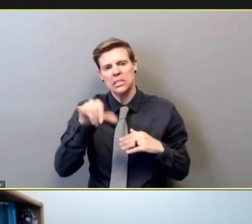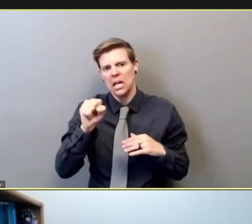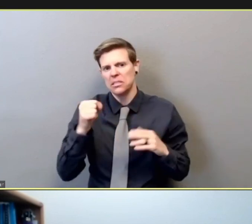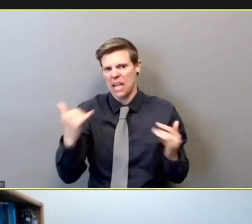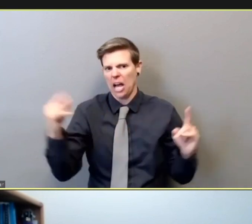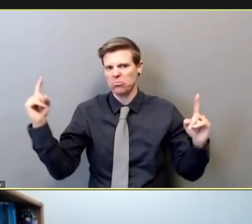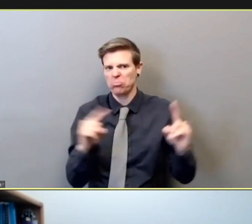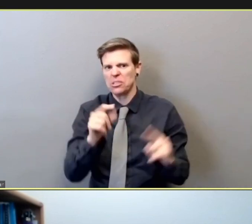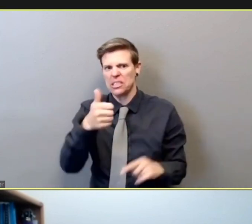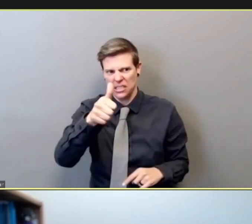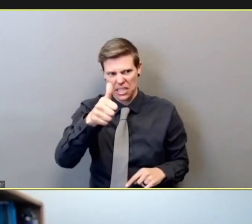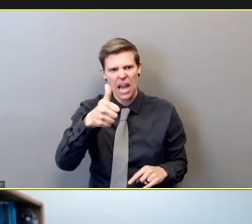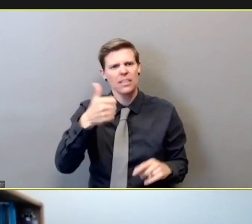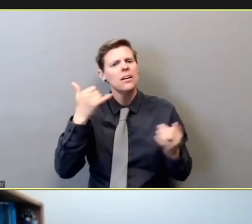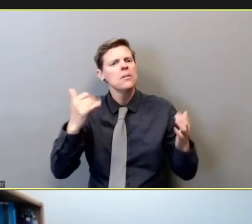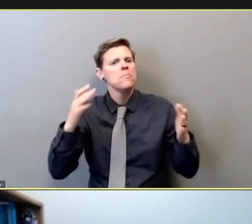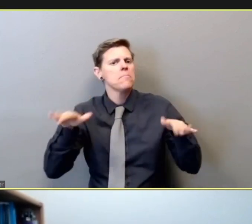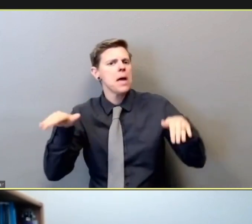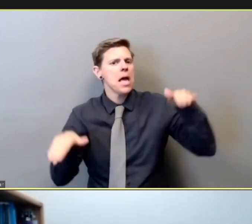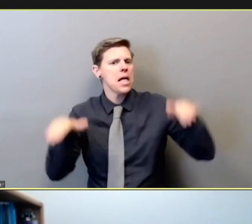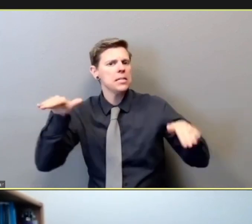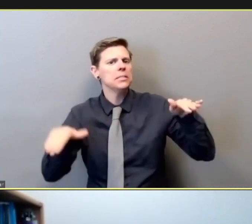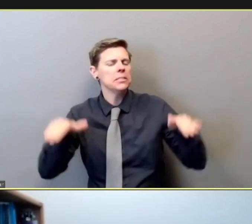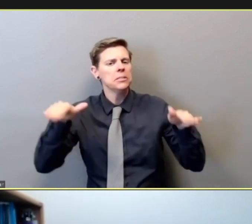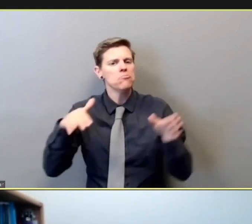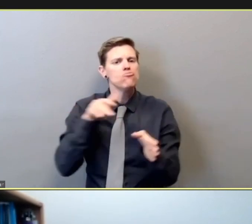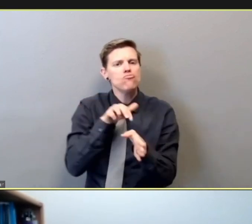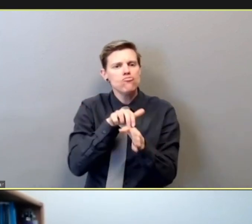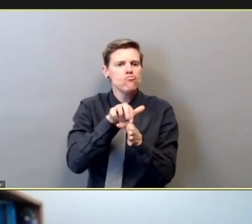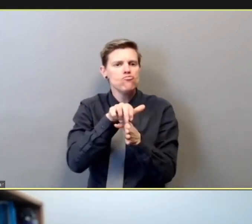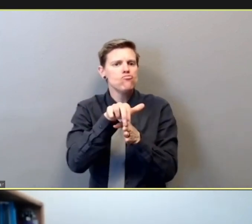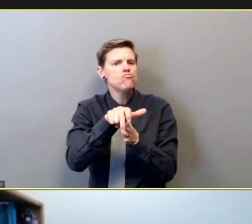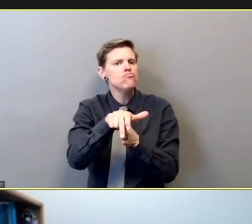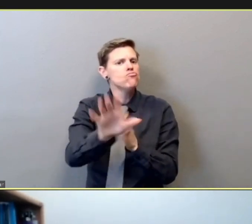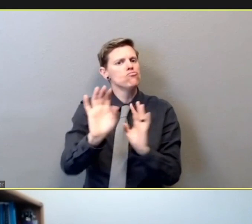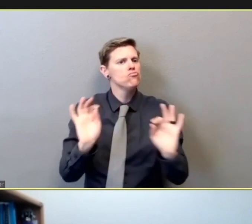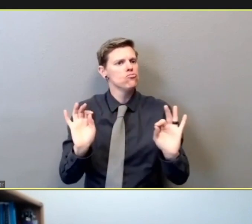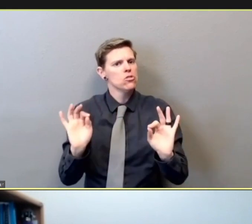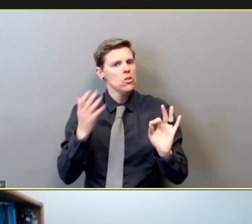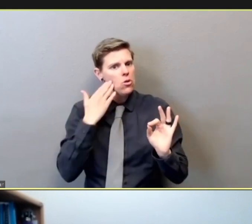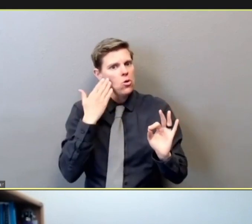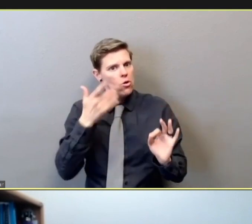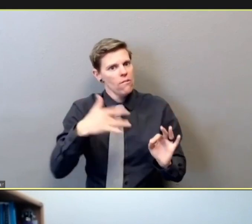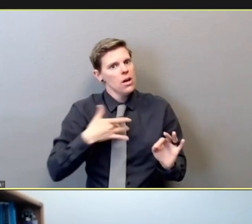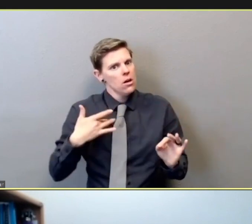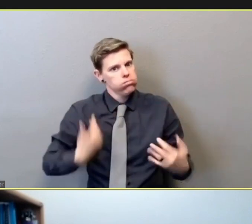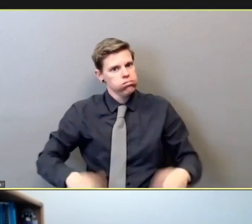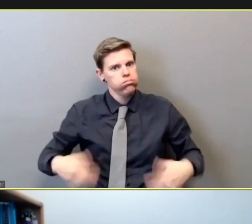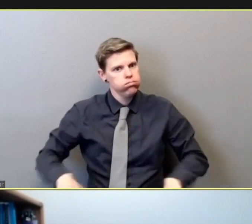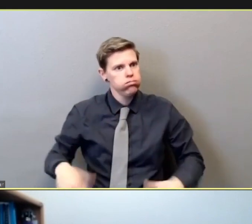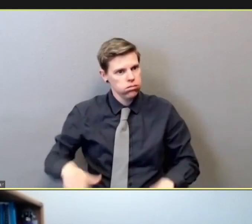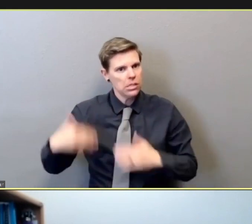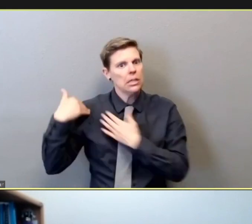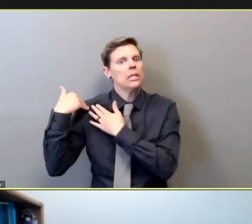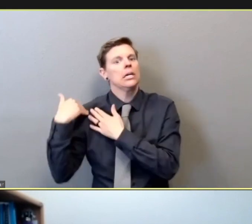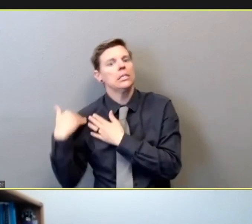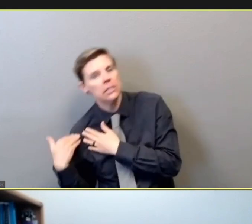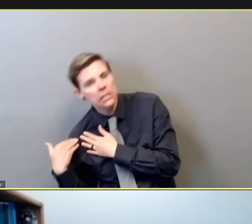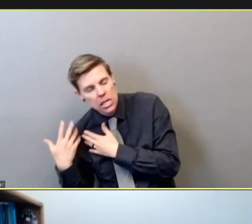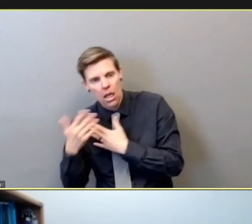balance the extreme burden that we know quarantine places on